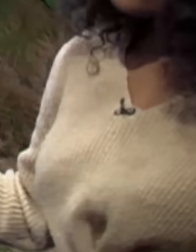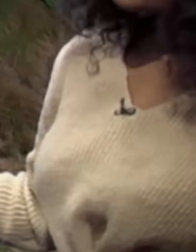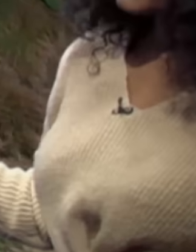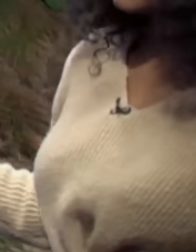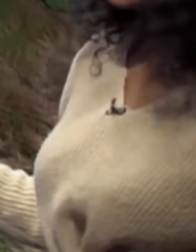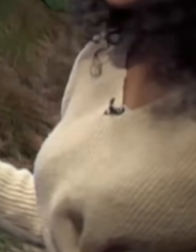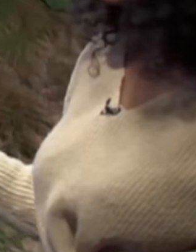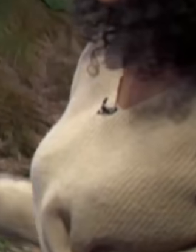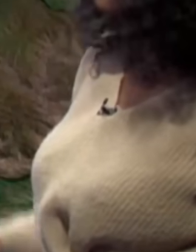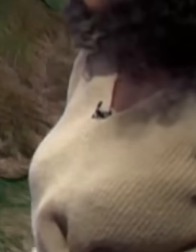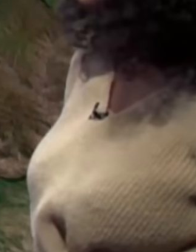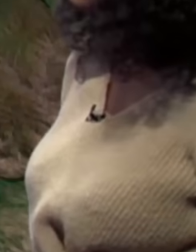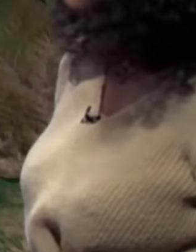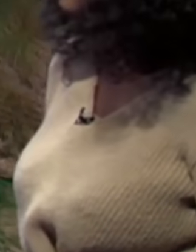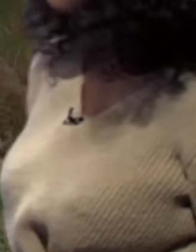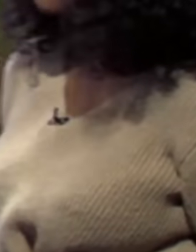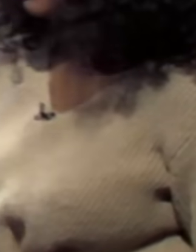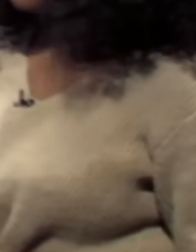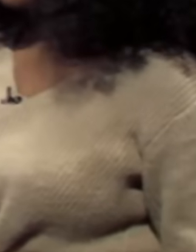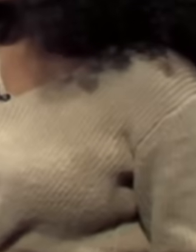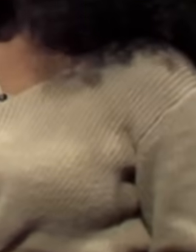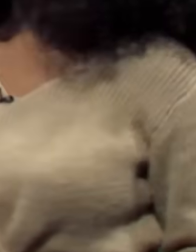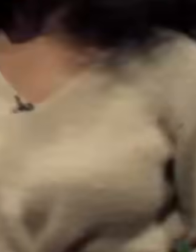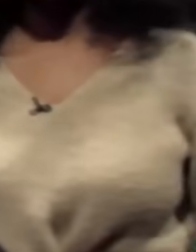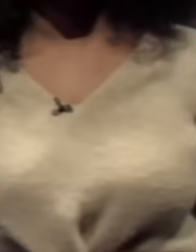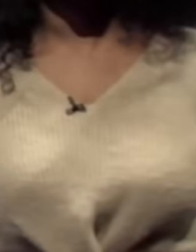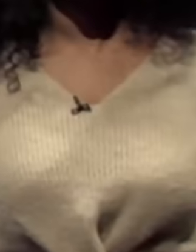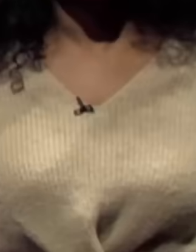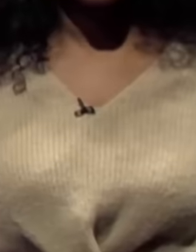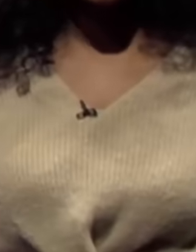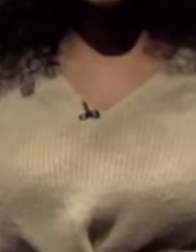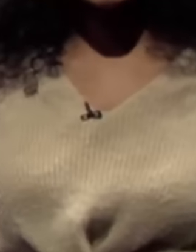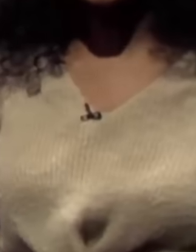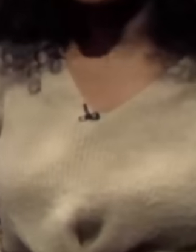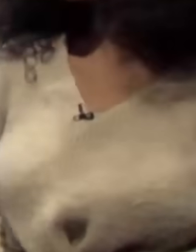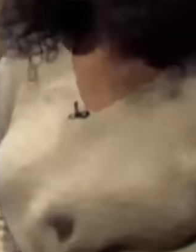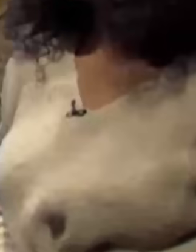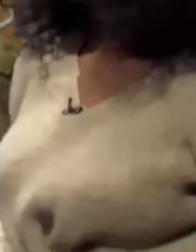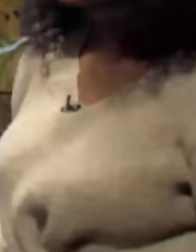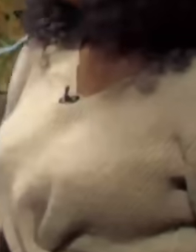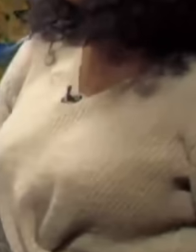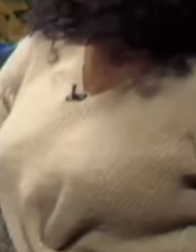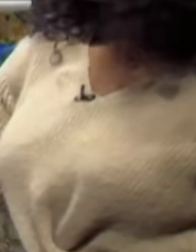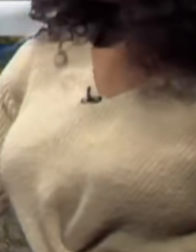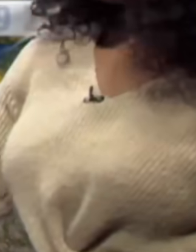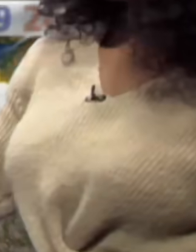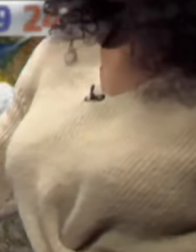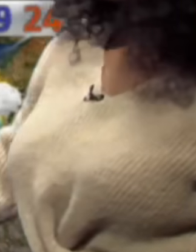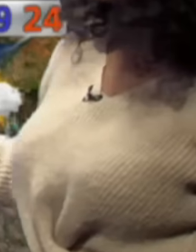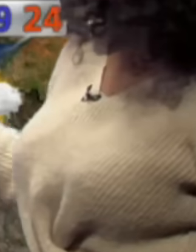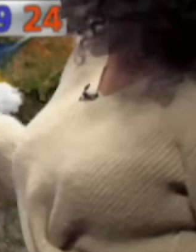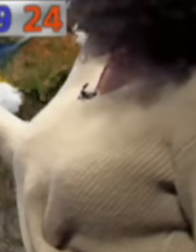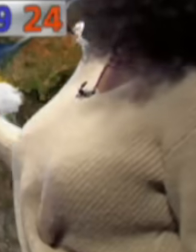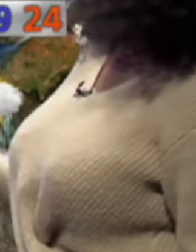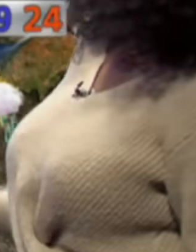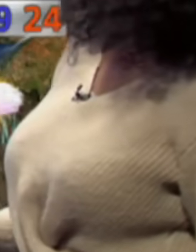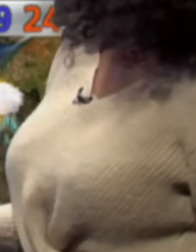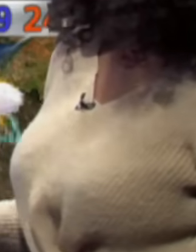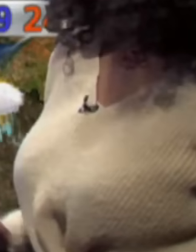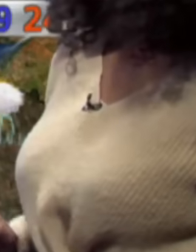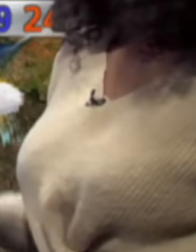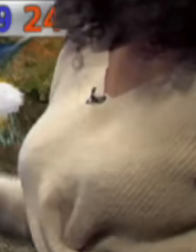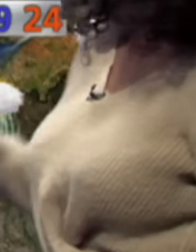pula, Ficksburg ka digata di le 6 go ya go di le 19, Wepener ka digata di le 9 go ya go di le 19. Fa re lebelela mo bokoni bophirima le teng mo profenseng